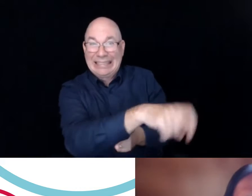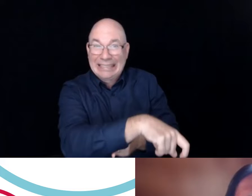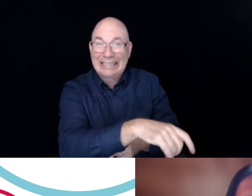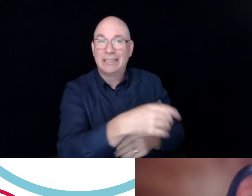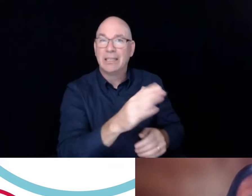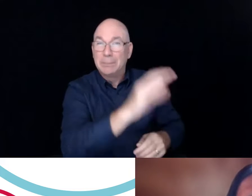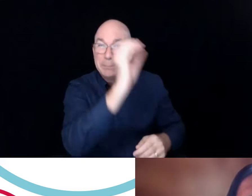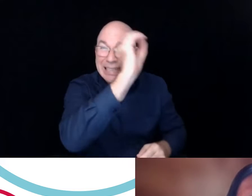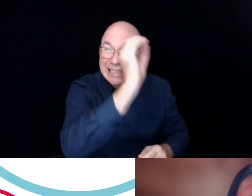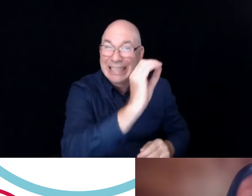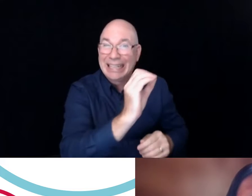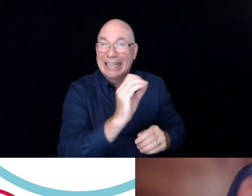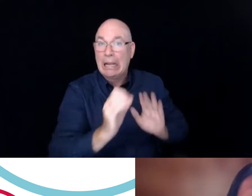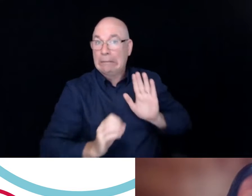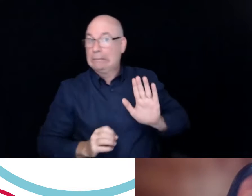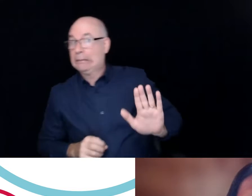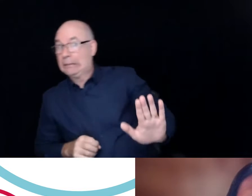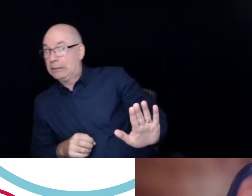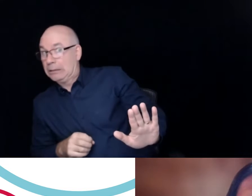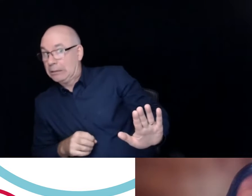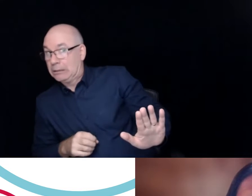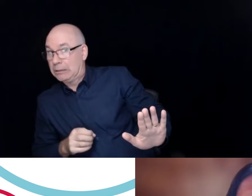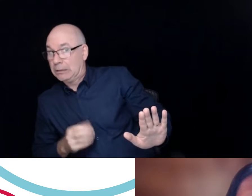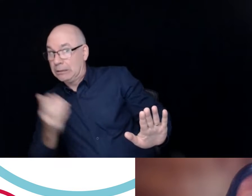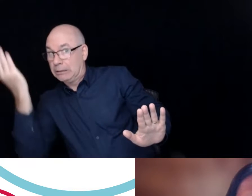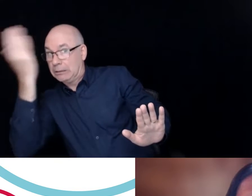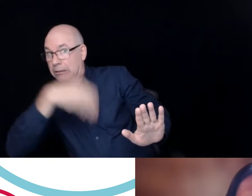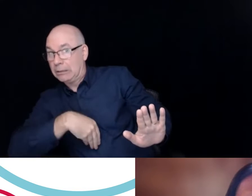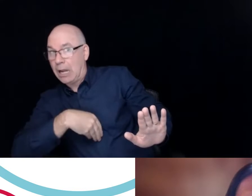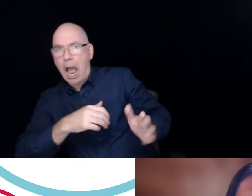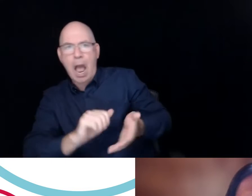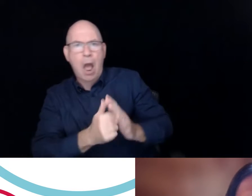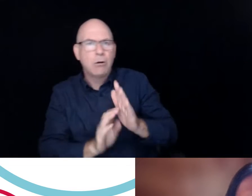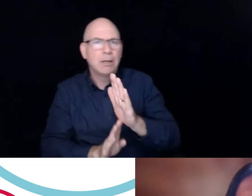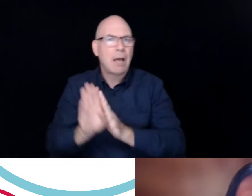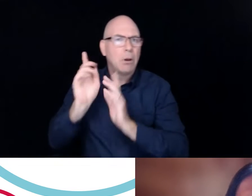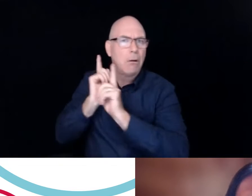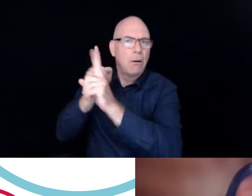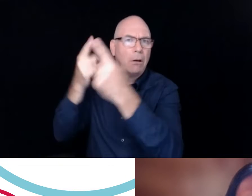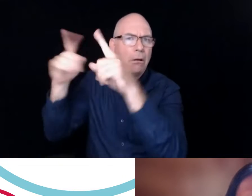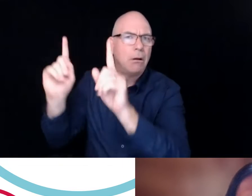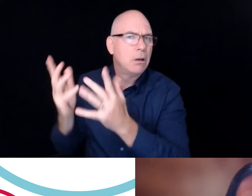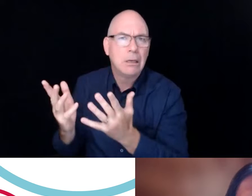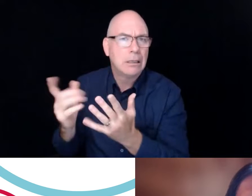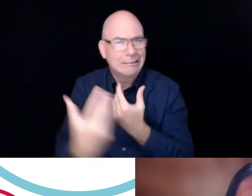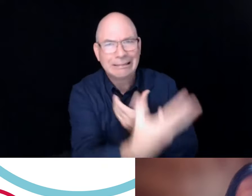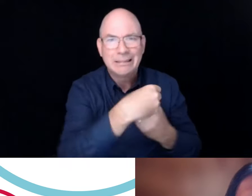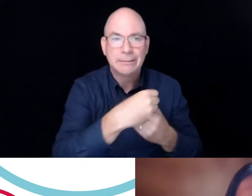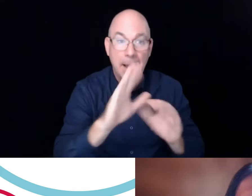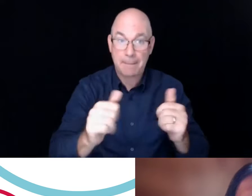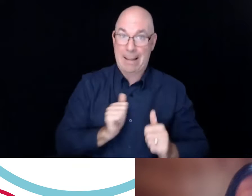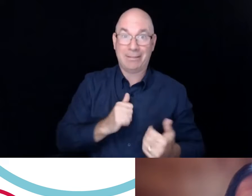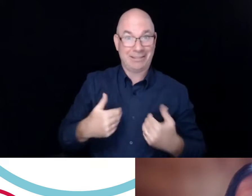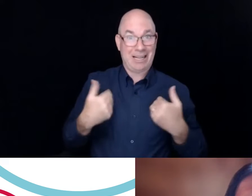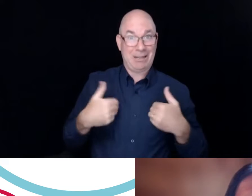youth, we miss a critical opportunity to advance development goals. I'm happy that as a young person, I've been